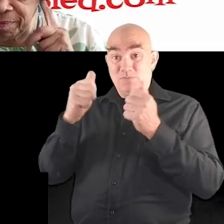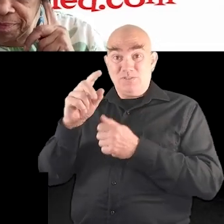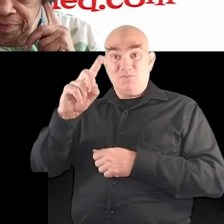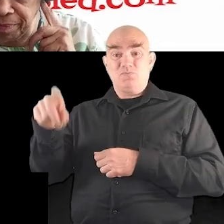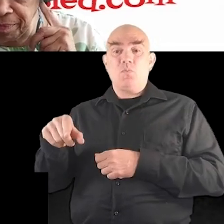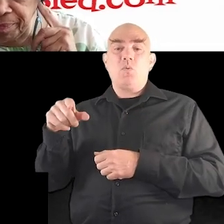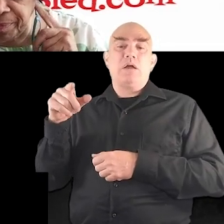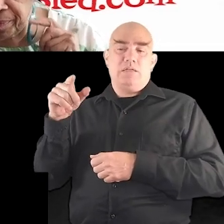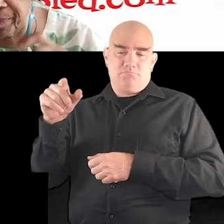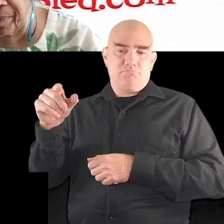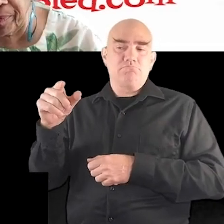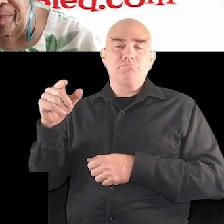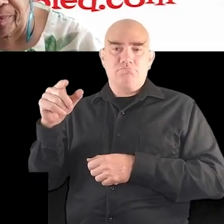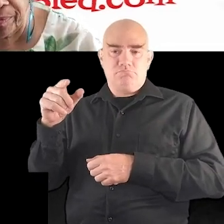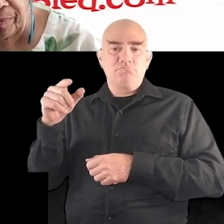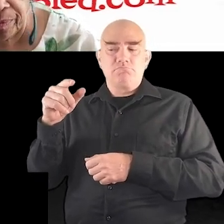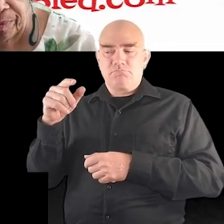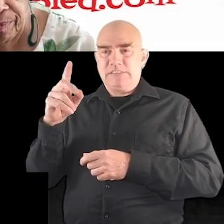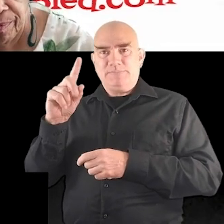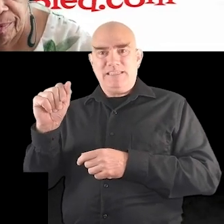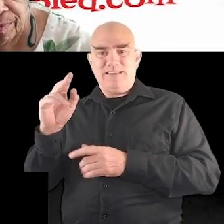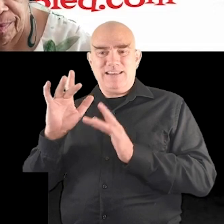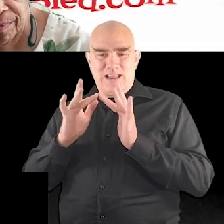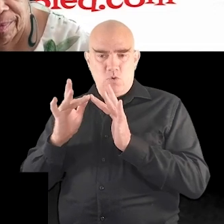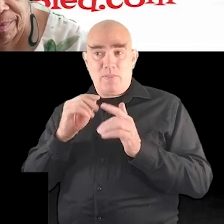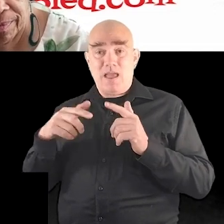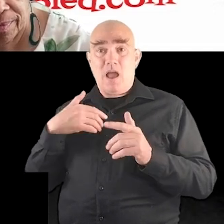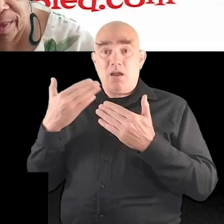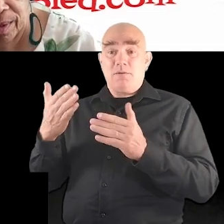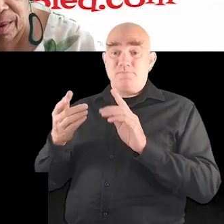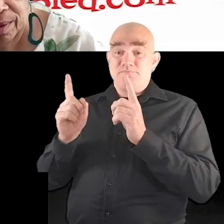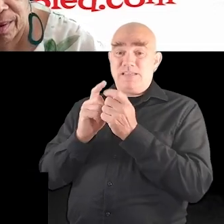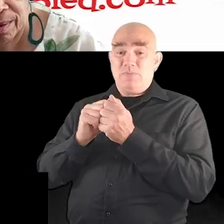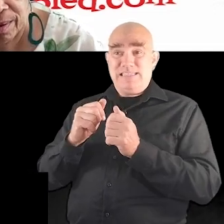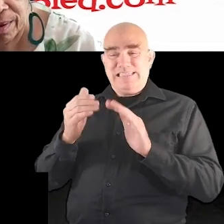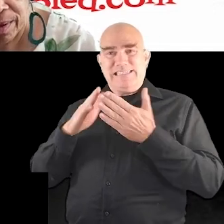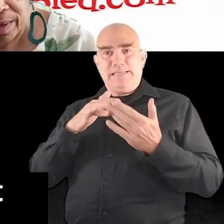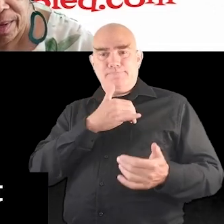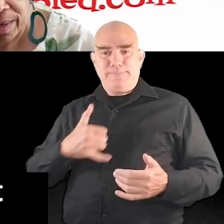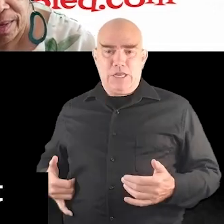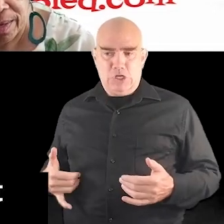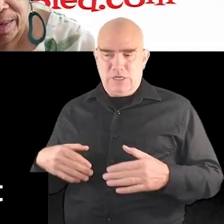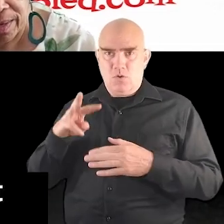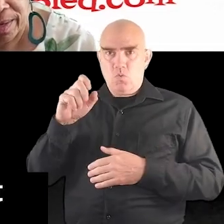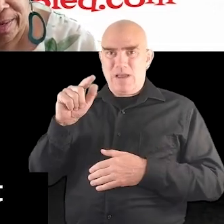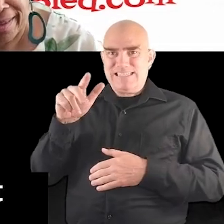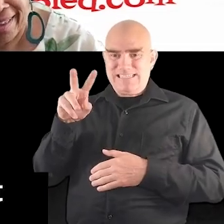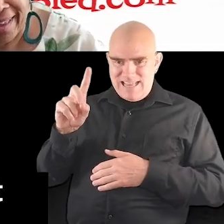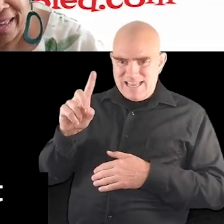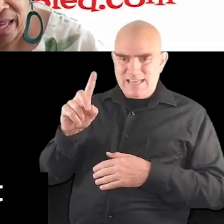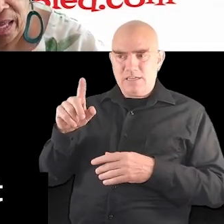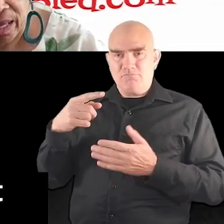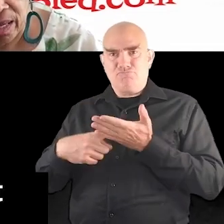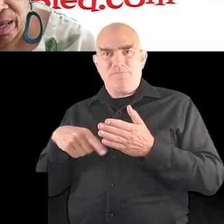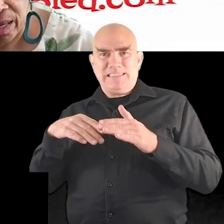ADA celebration with the Detroit Disability Network, and then I went on to meet with a city mayor in Westland to